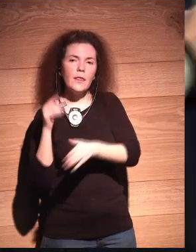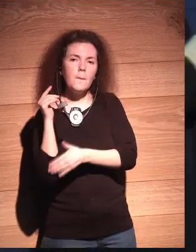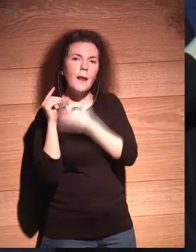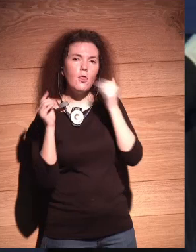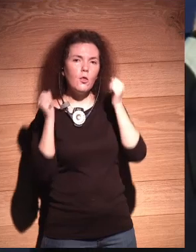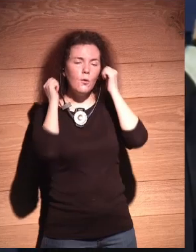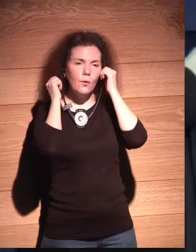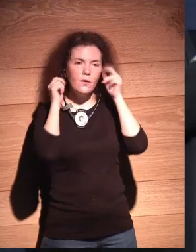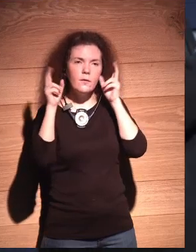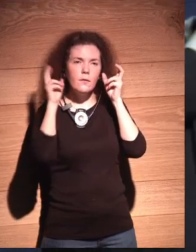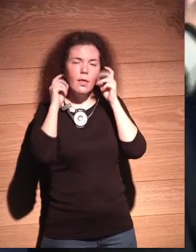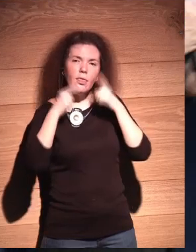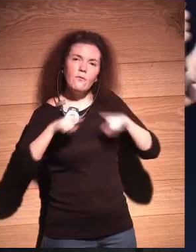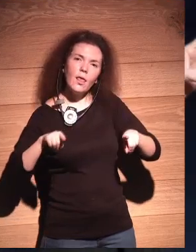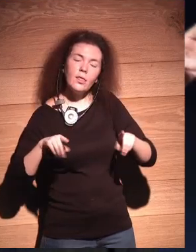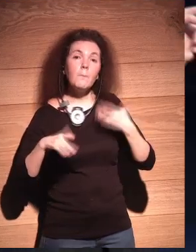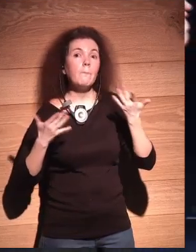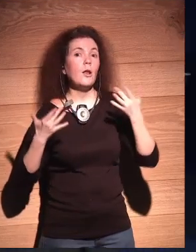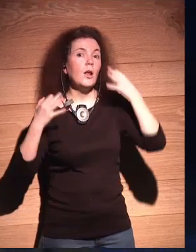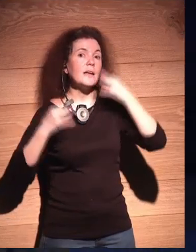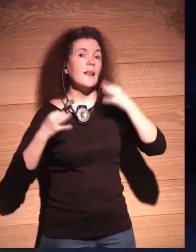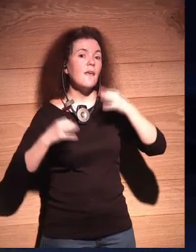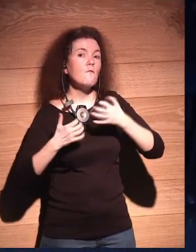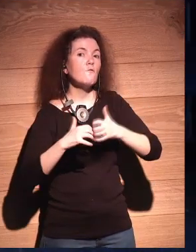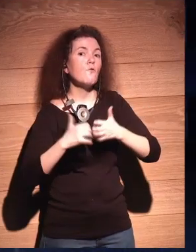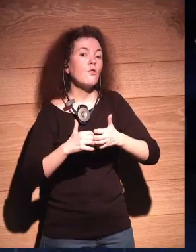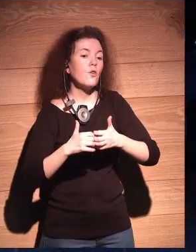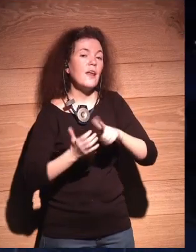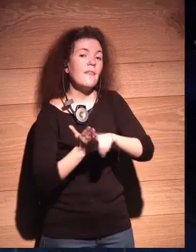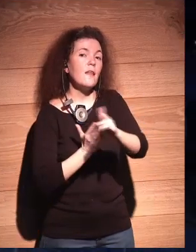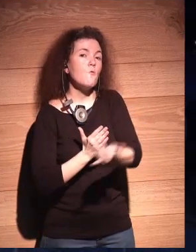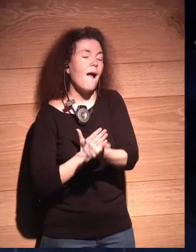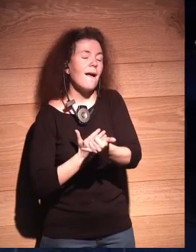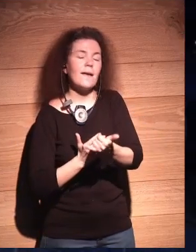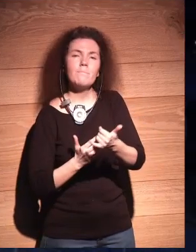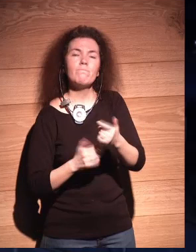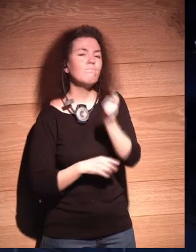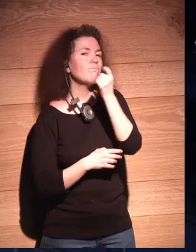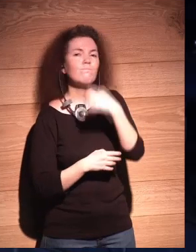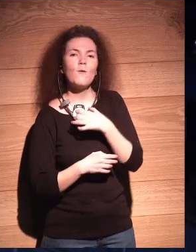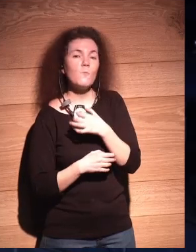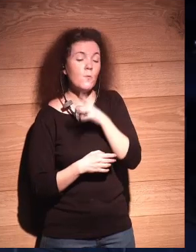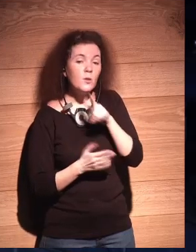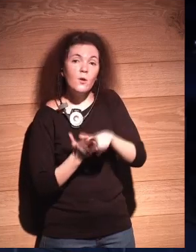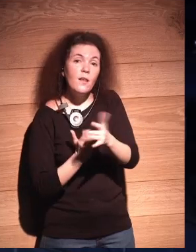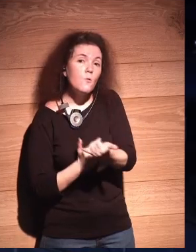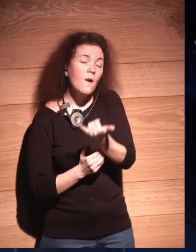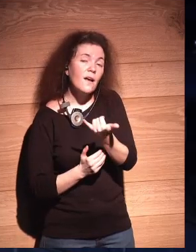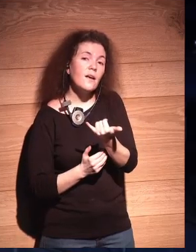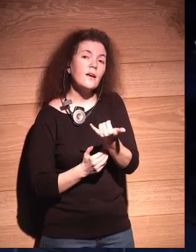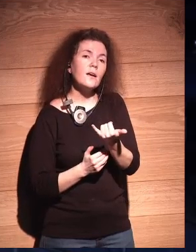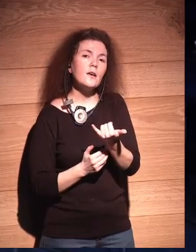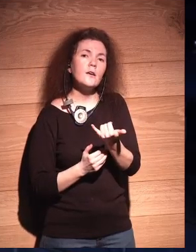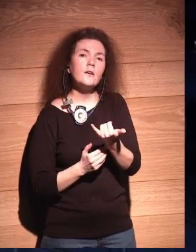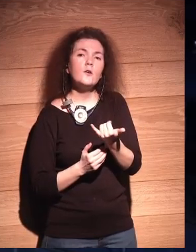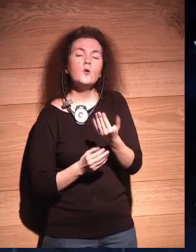make language work, because language uses treble and uses high-end stuff. It's all the fricatives,